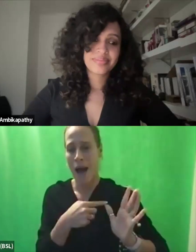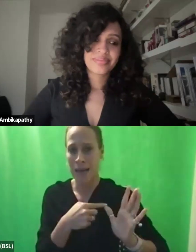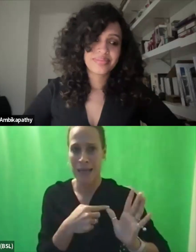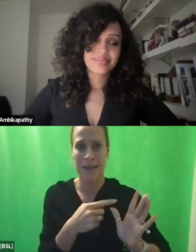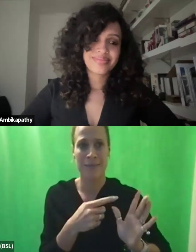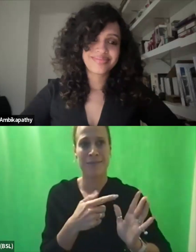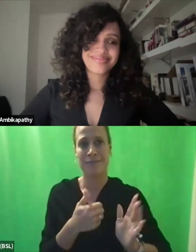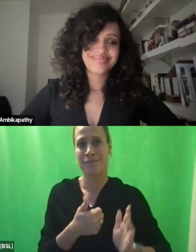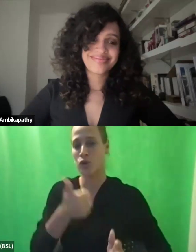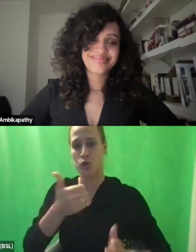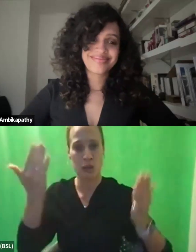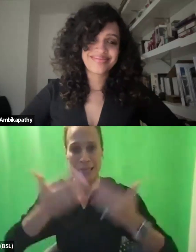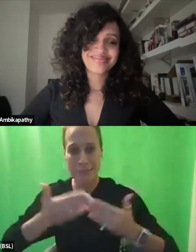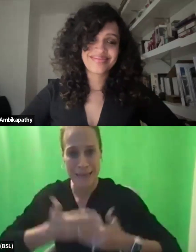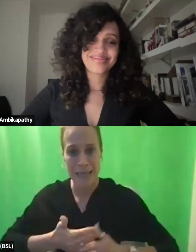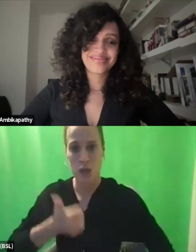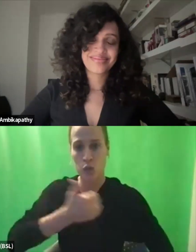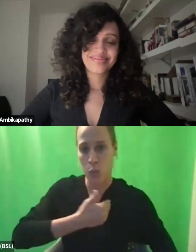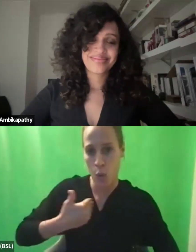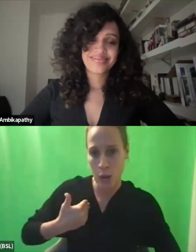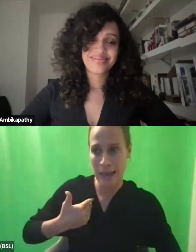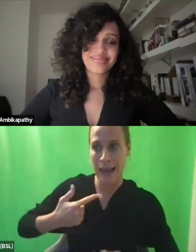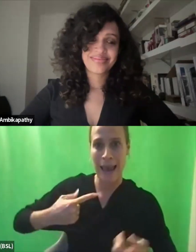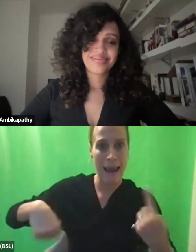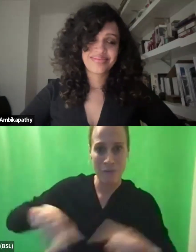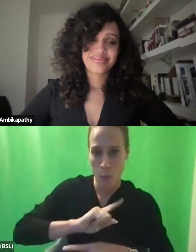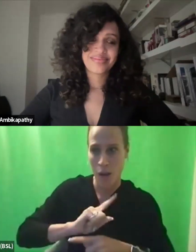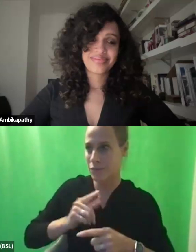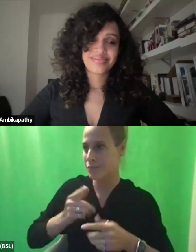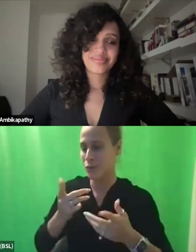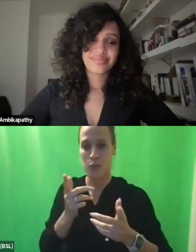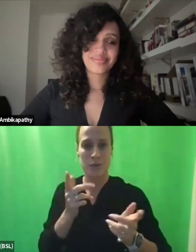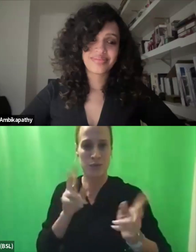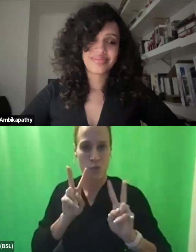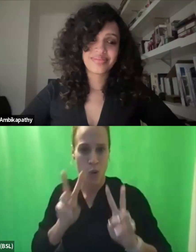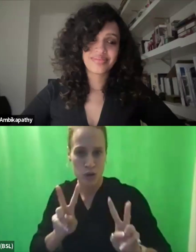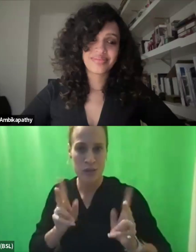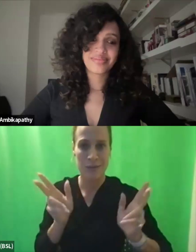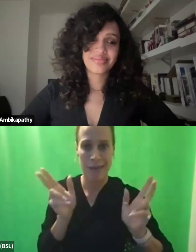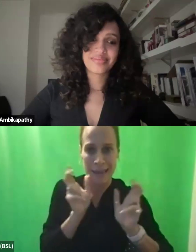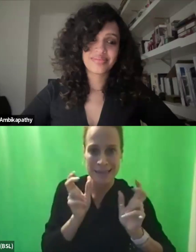good morning, everyone across the world who are listening to us tonight.